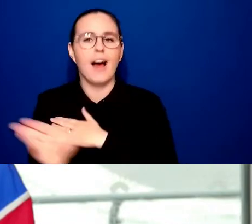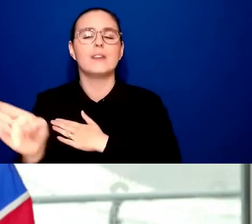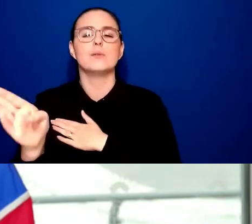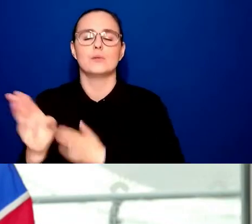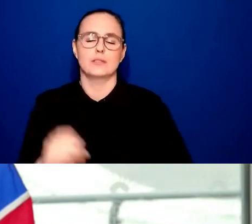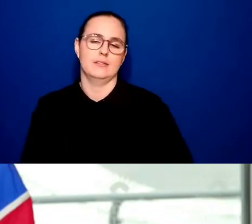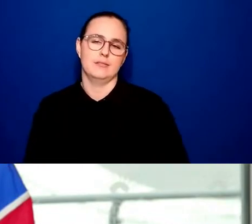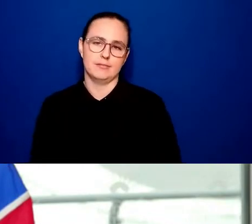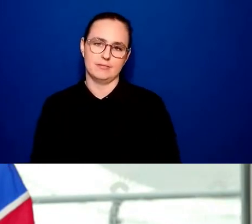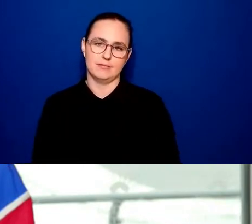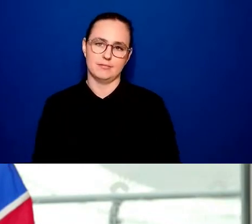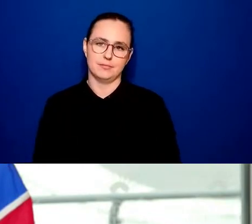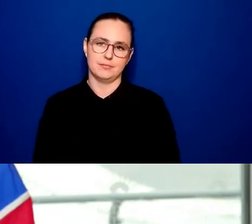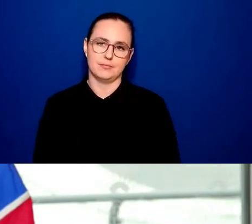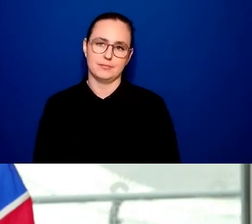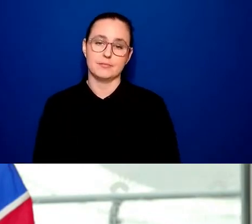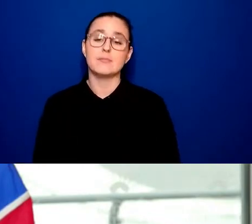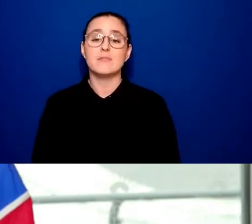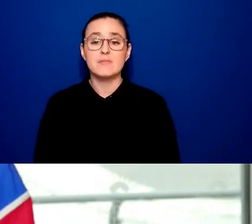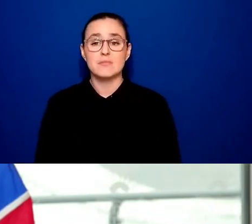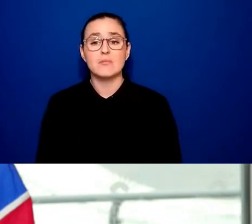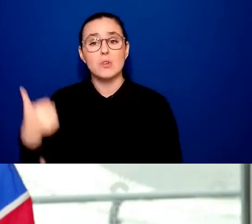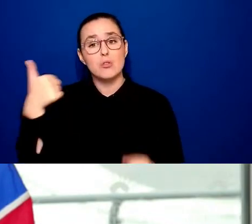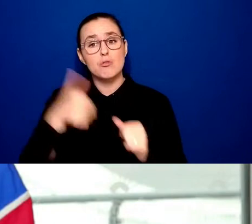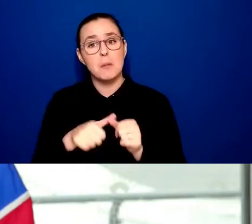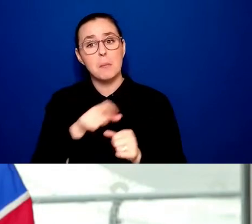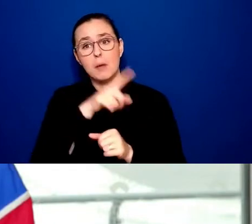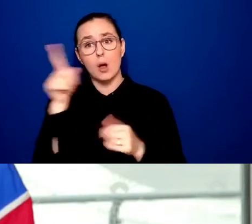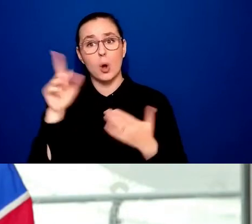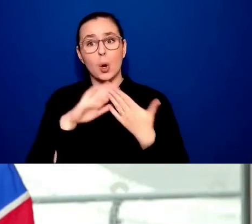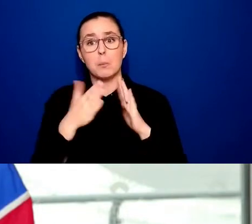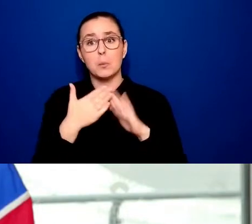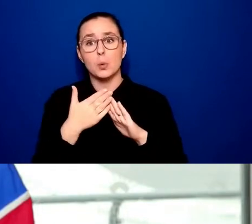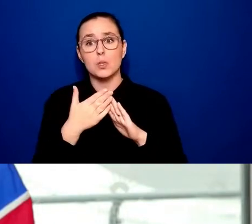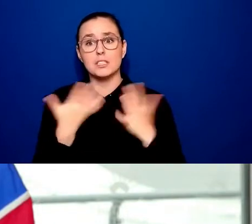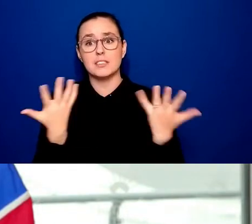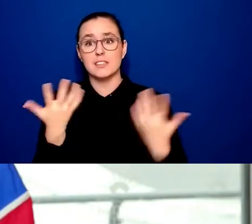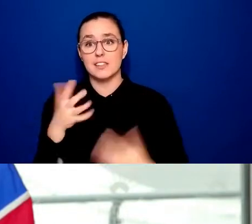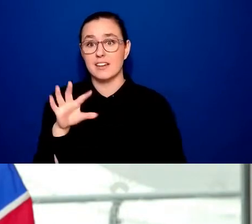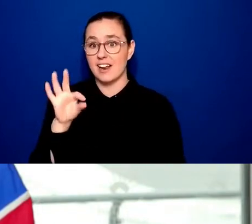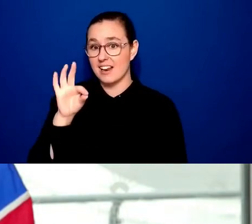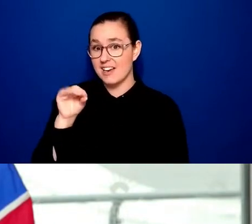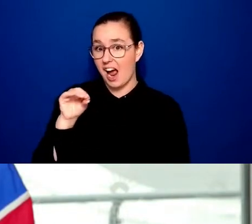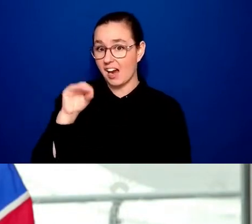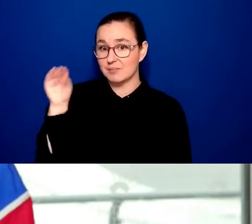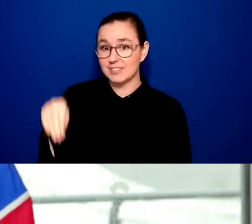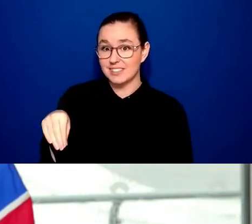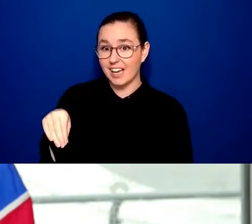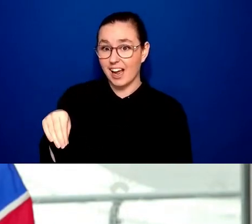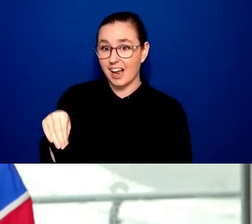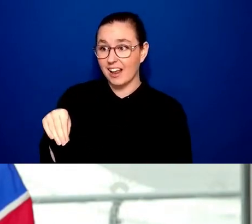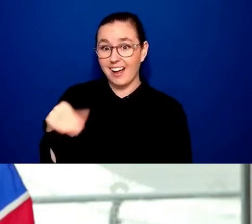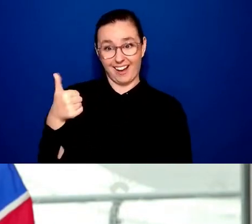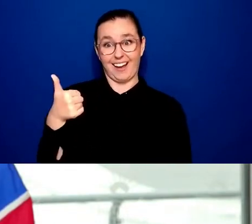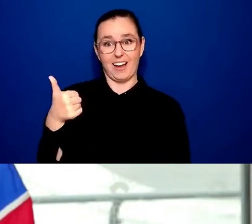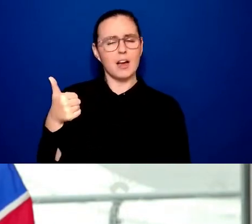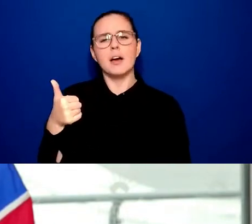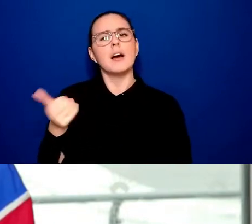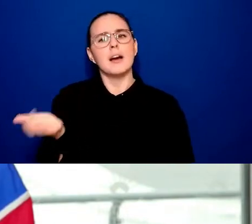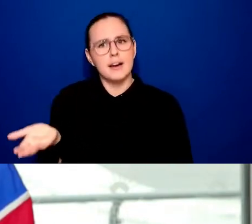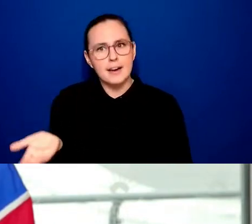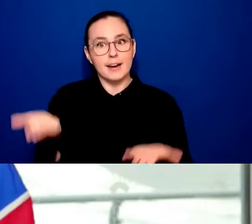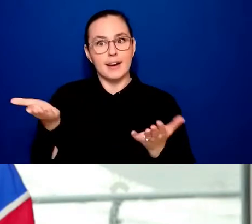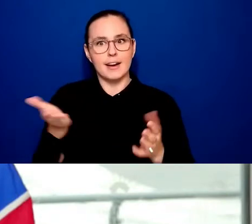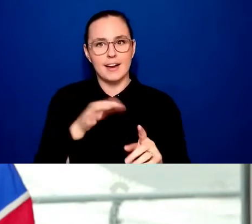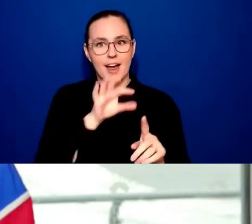your community is at 90%, you know what's better than 90%? 91% and 92%. If your community is at 68%, we have to continue to be put